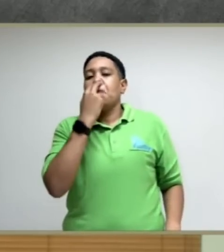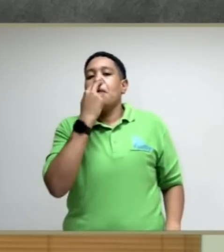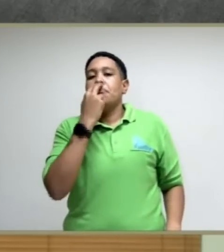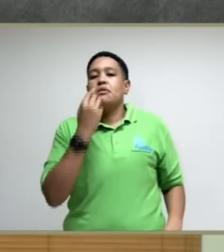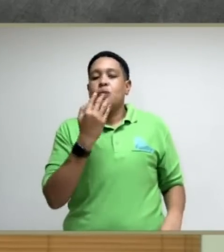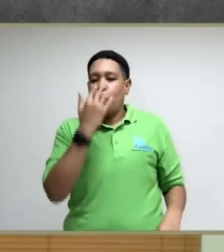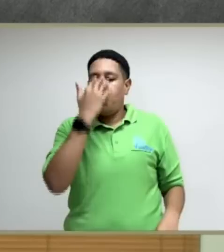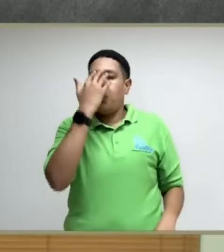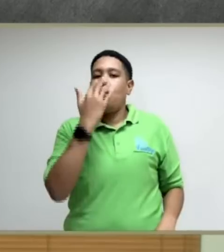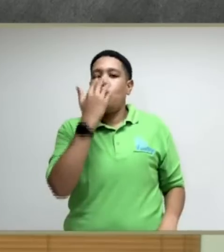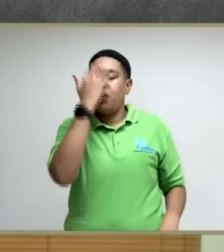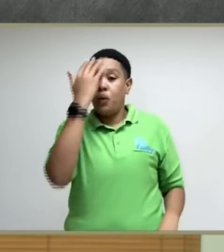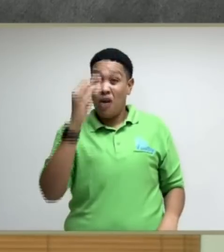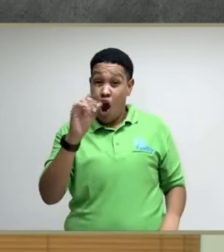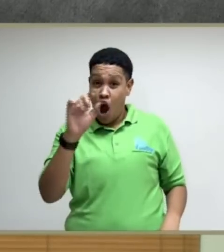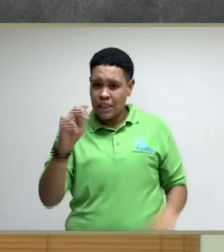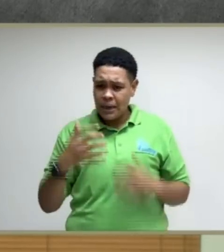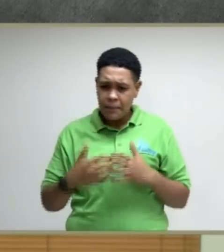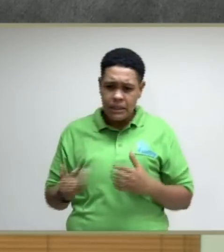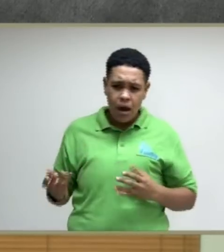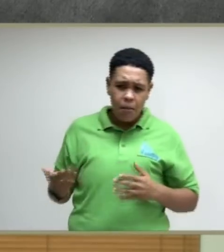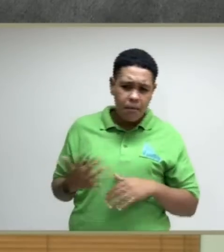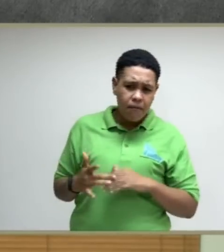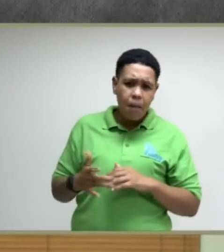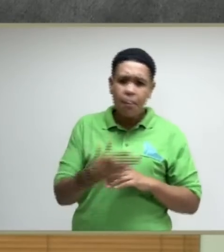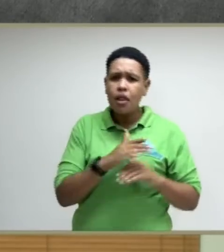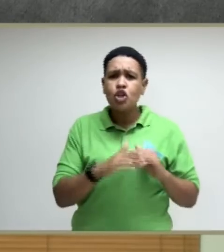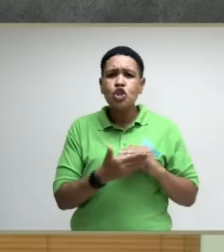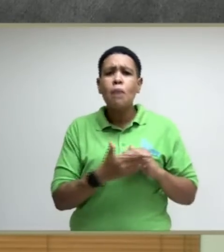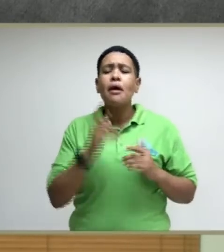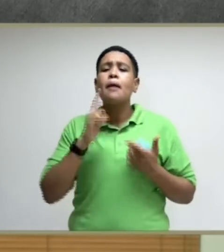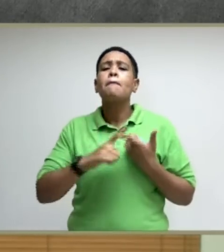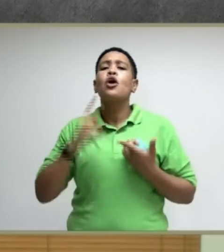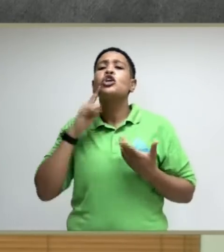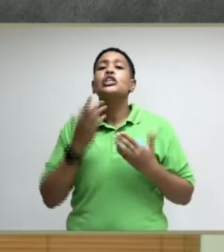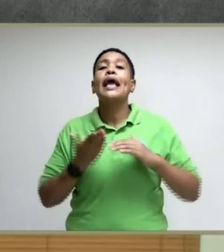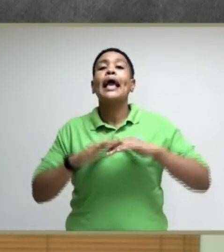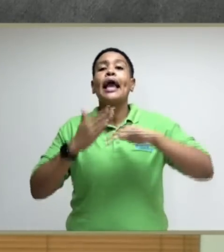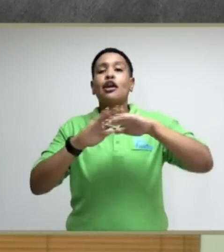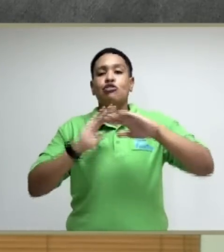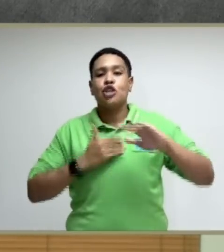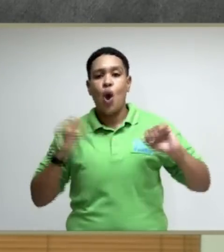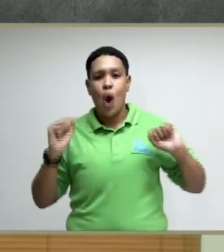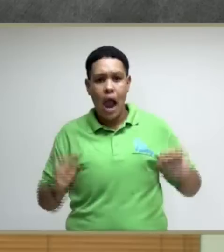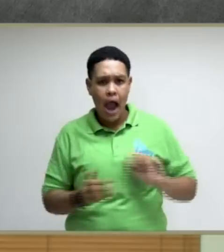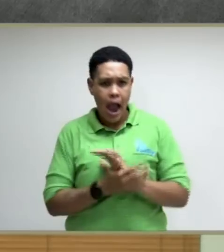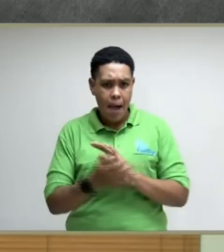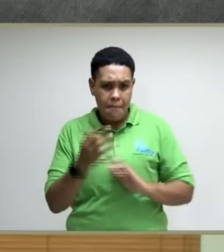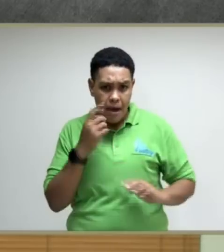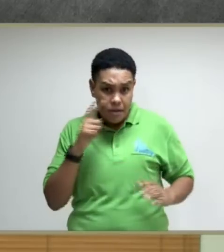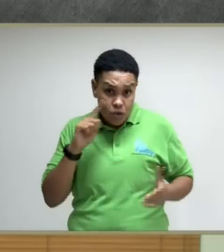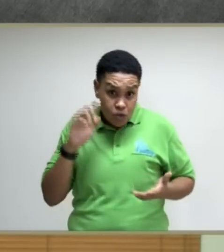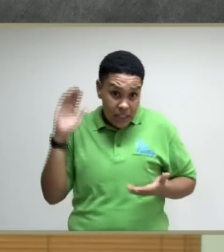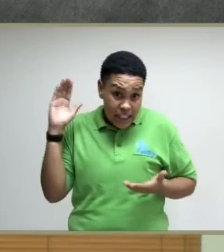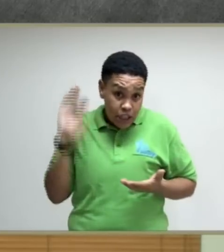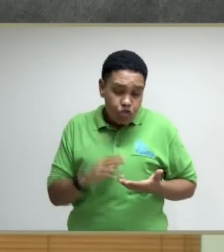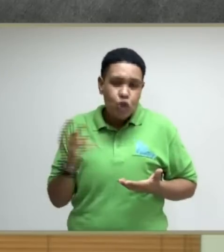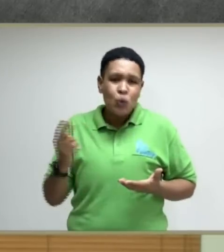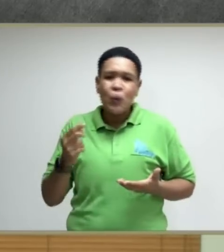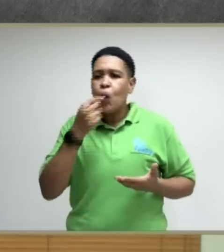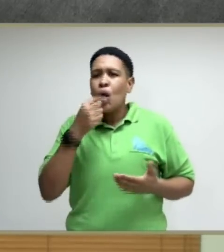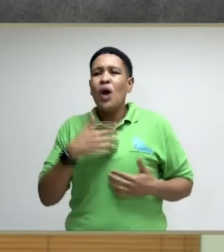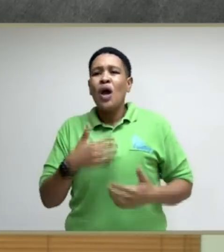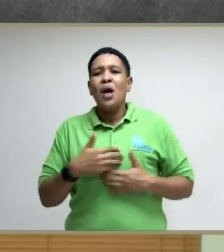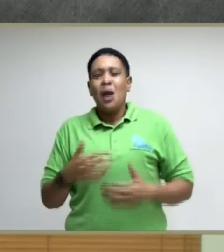machines that we had in country, and therefore increased our capacity to decrease the use of